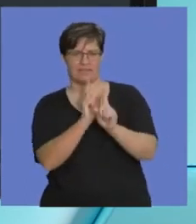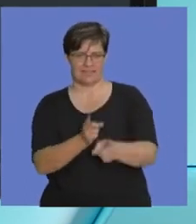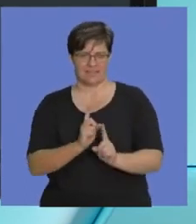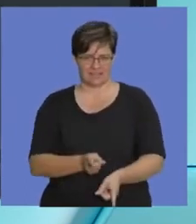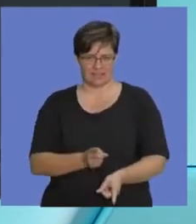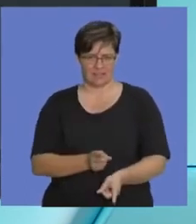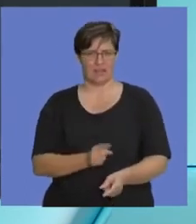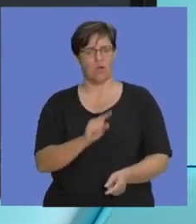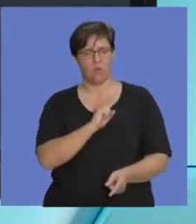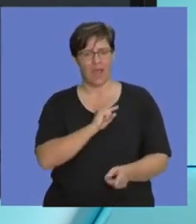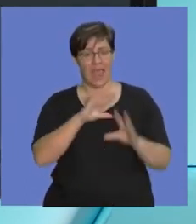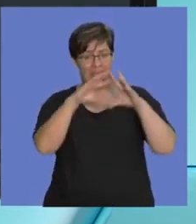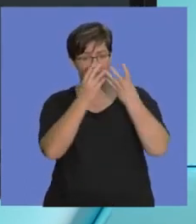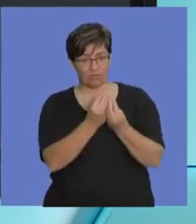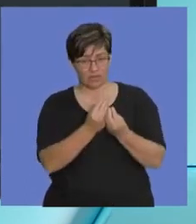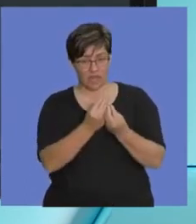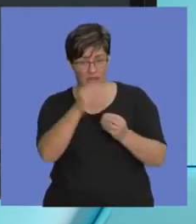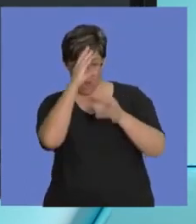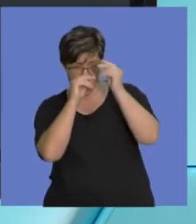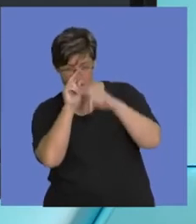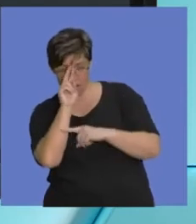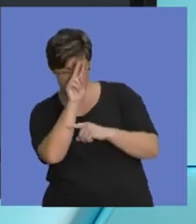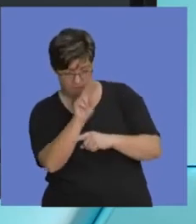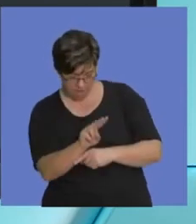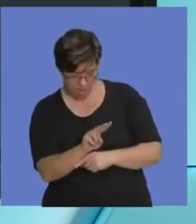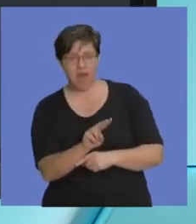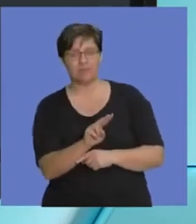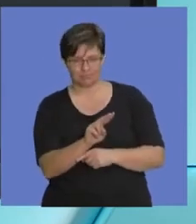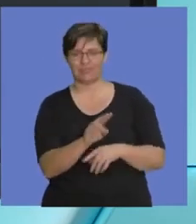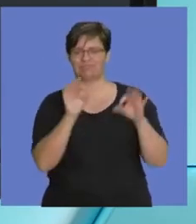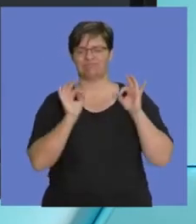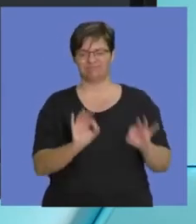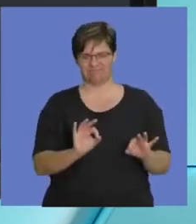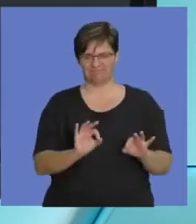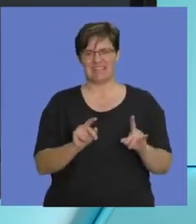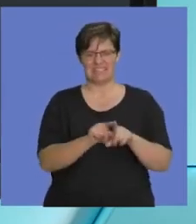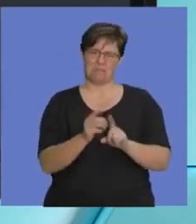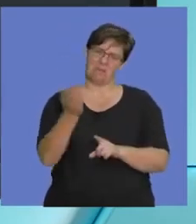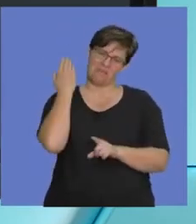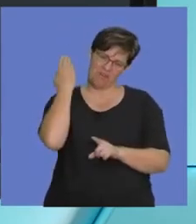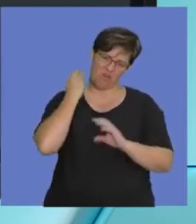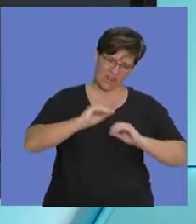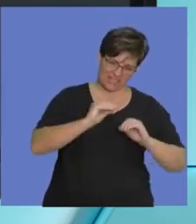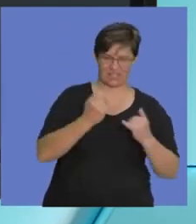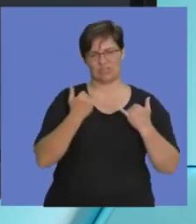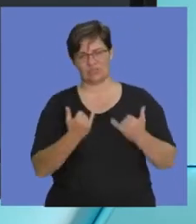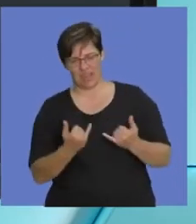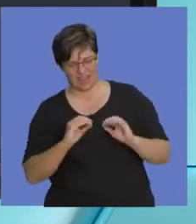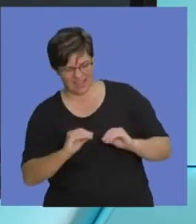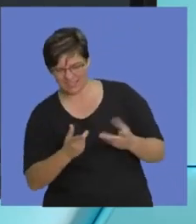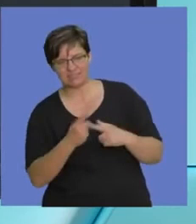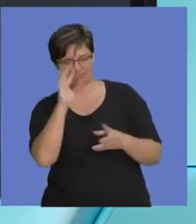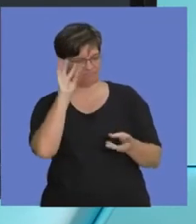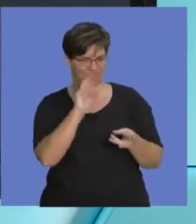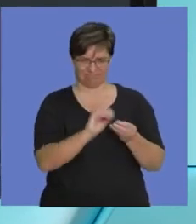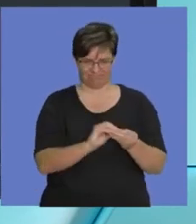just so that we tie up everything that we've kind of looked at with the previous lessons as well. So that's all that we're going to